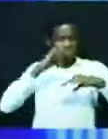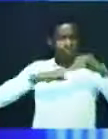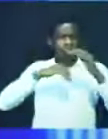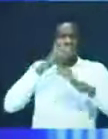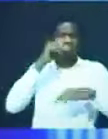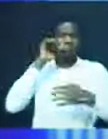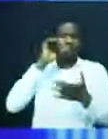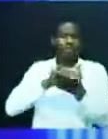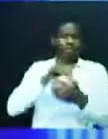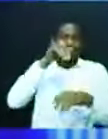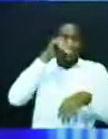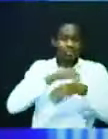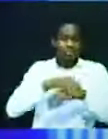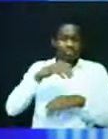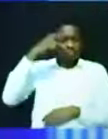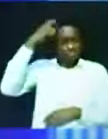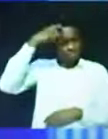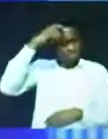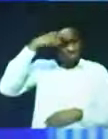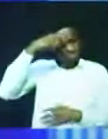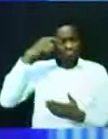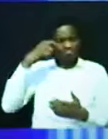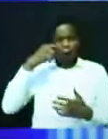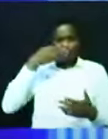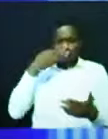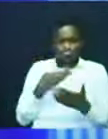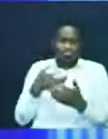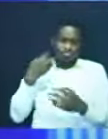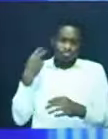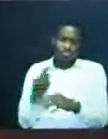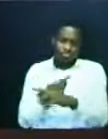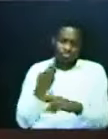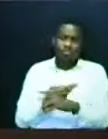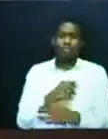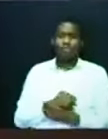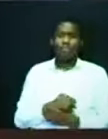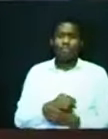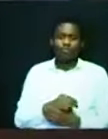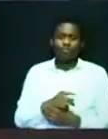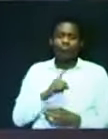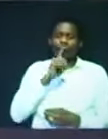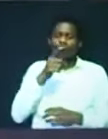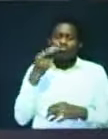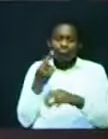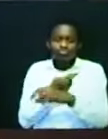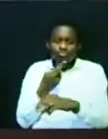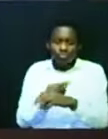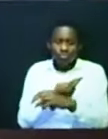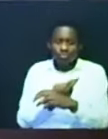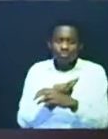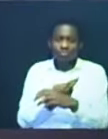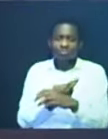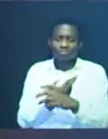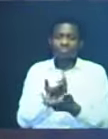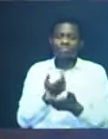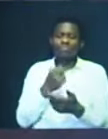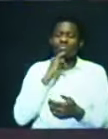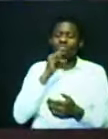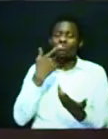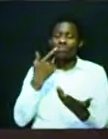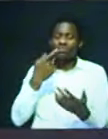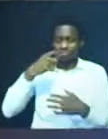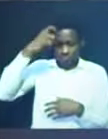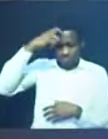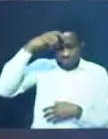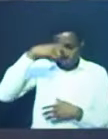the foundation. But wisdom is the rock on which vocations, relations are